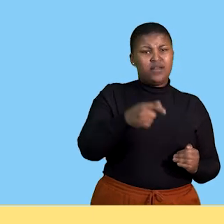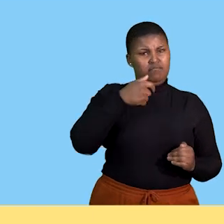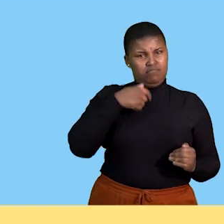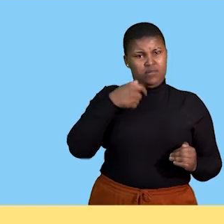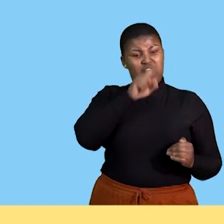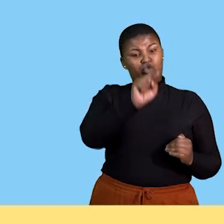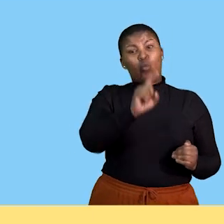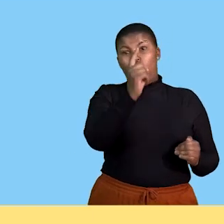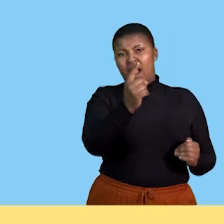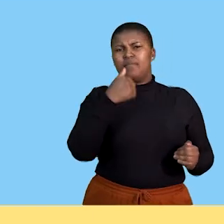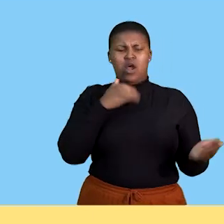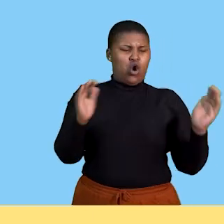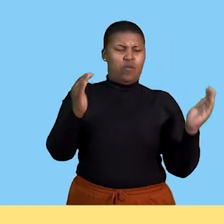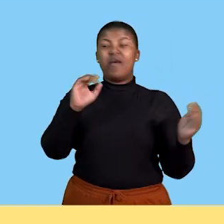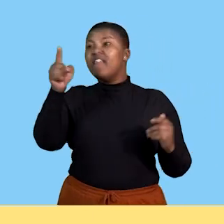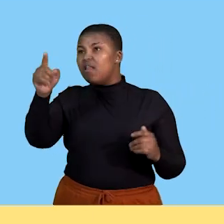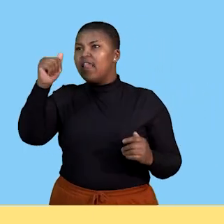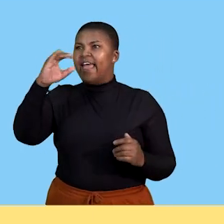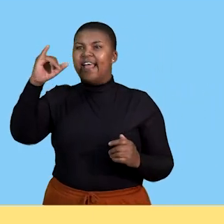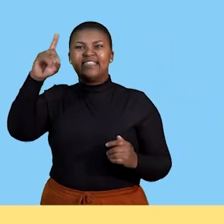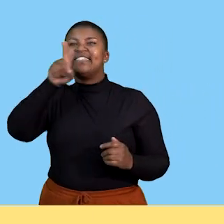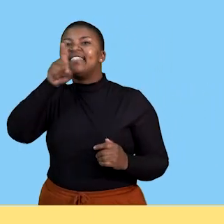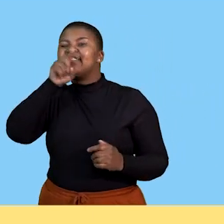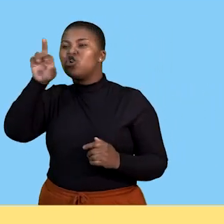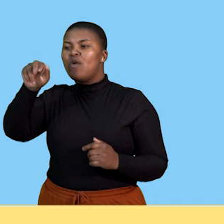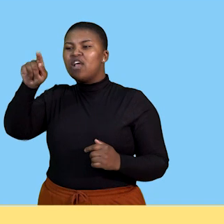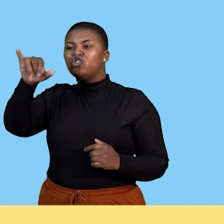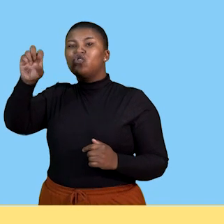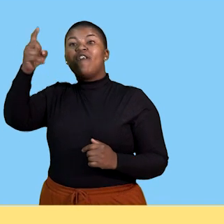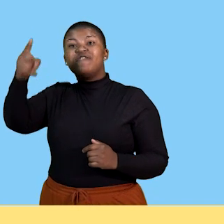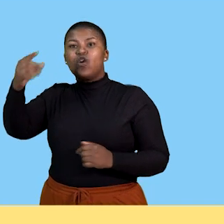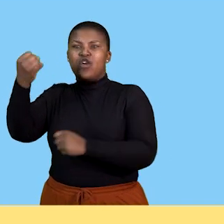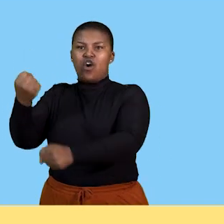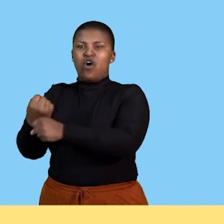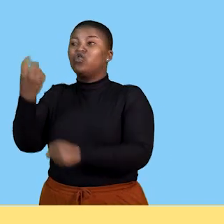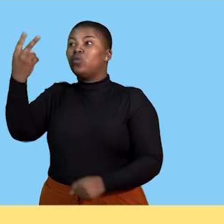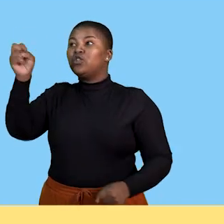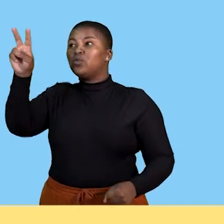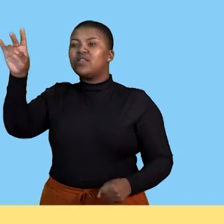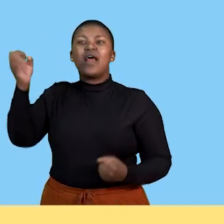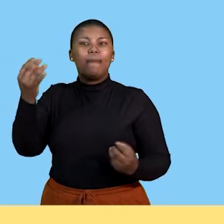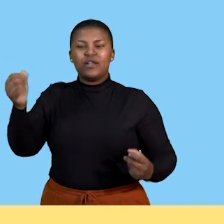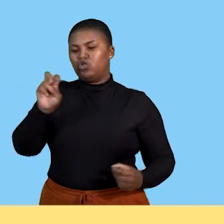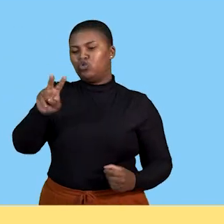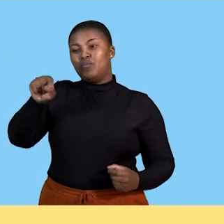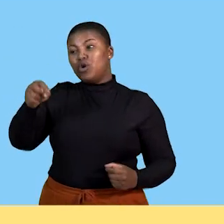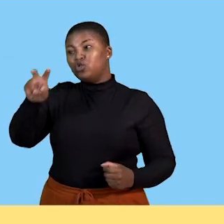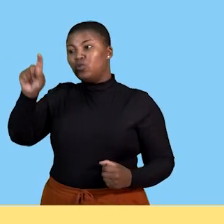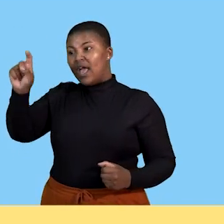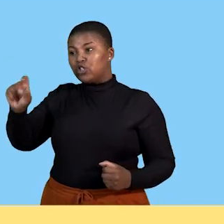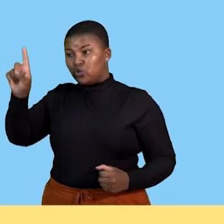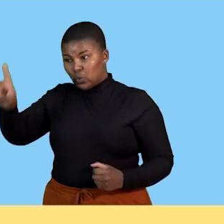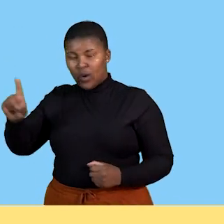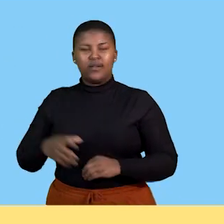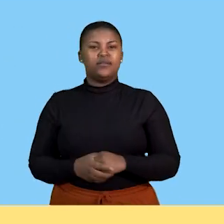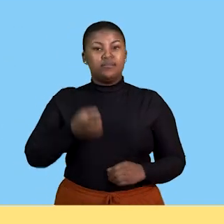as to 1. That is for the year 2023. I should then be able to compare when I look